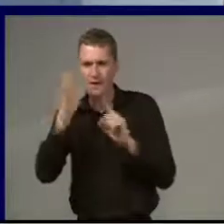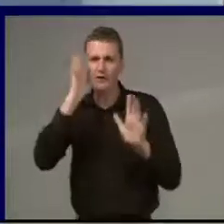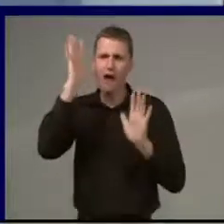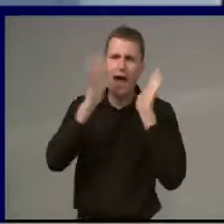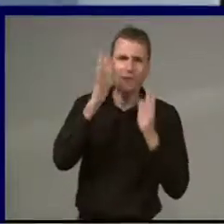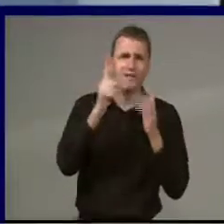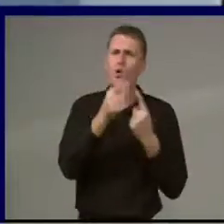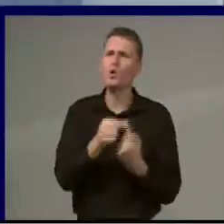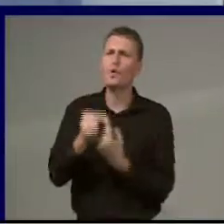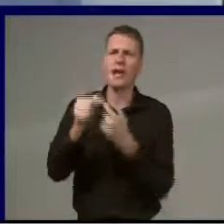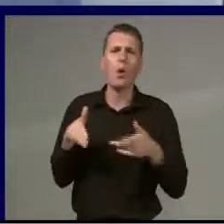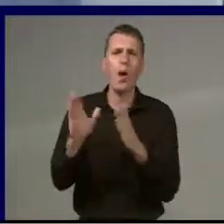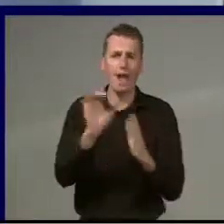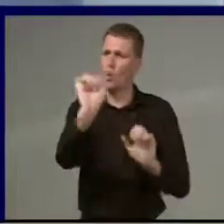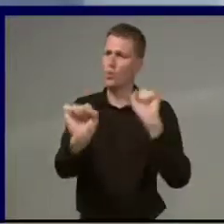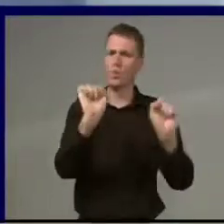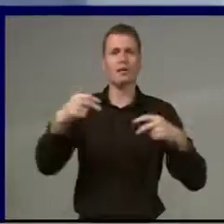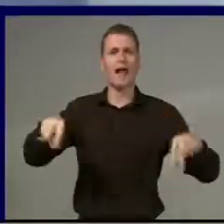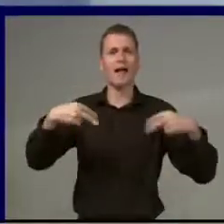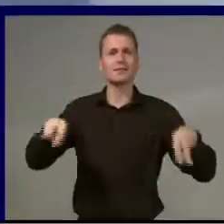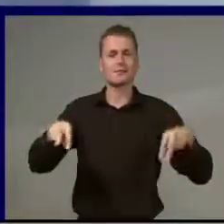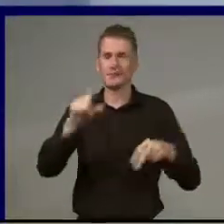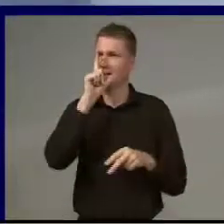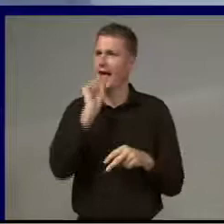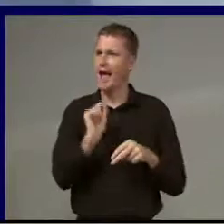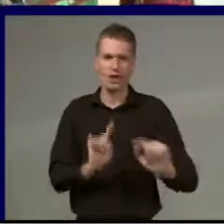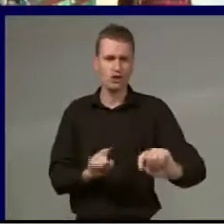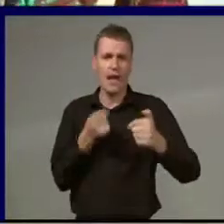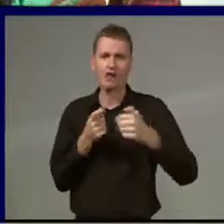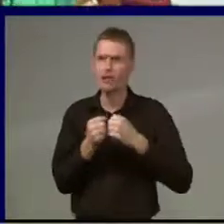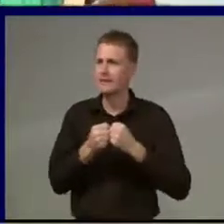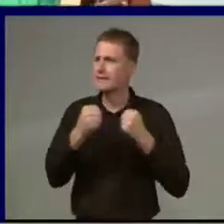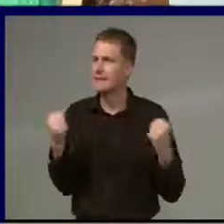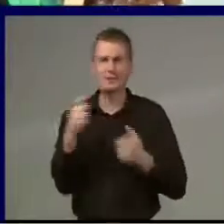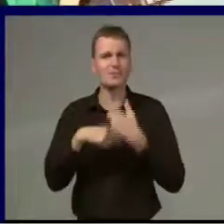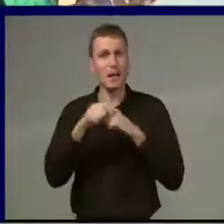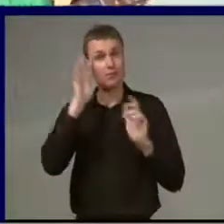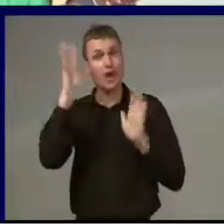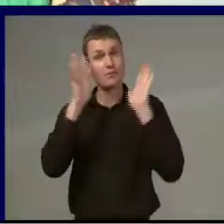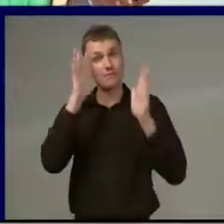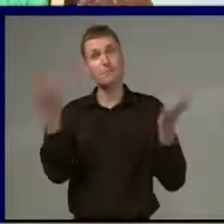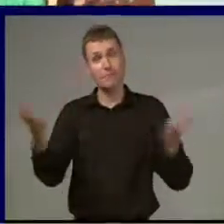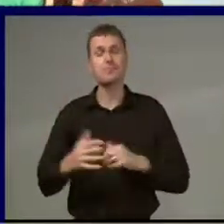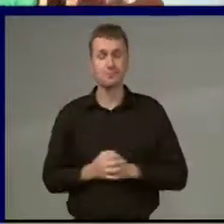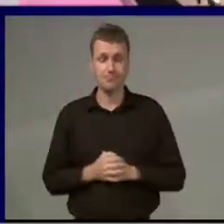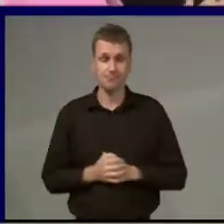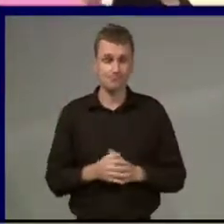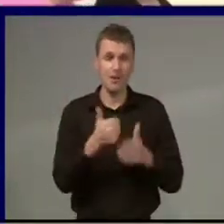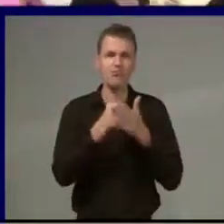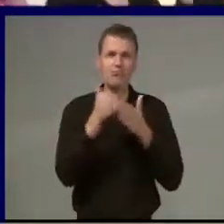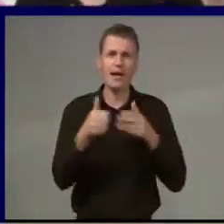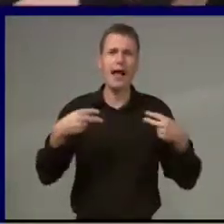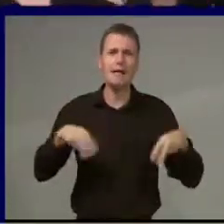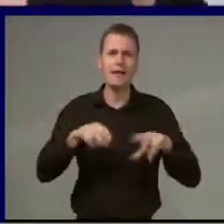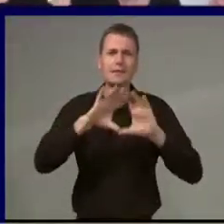them to express their own movement and to extend and be a creative person, basically. With regular dance classes not